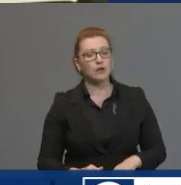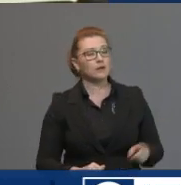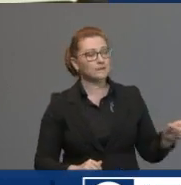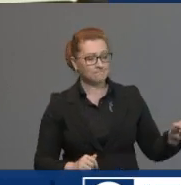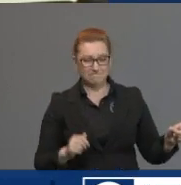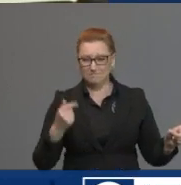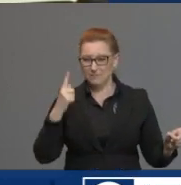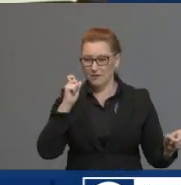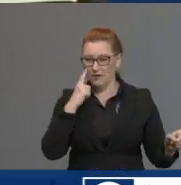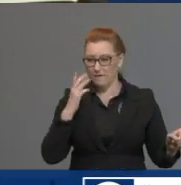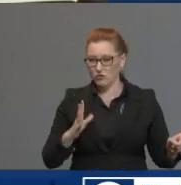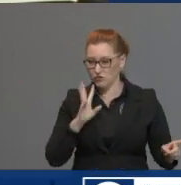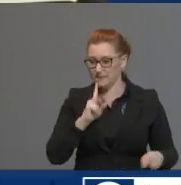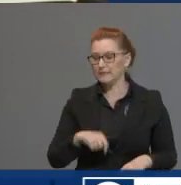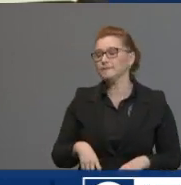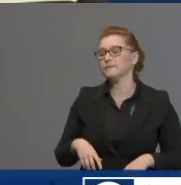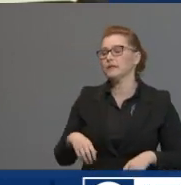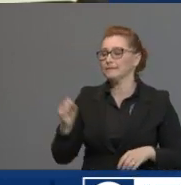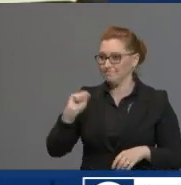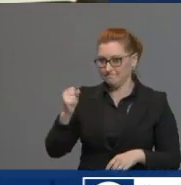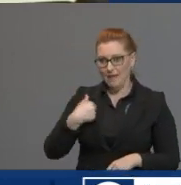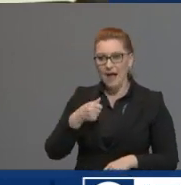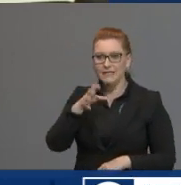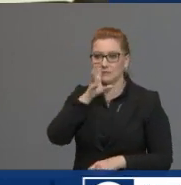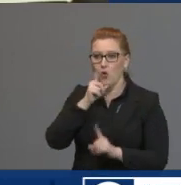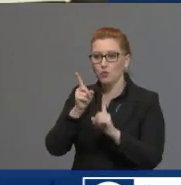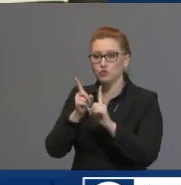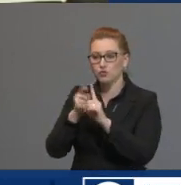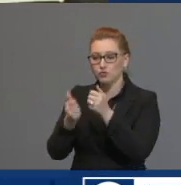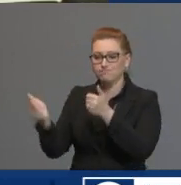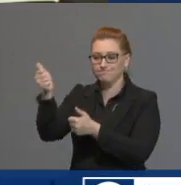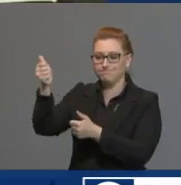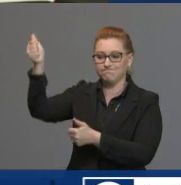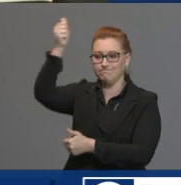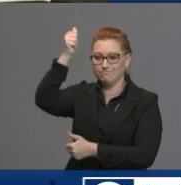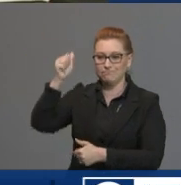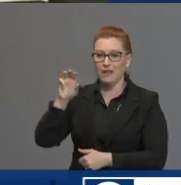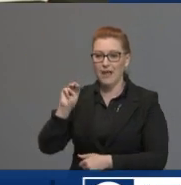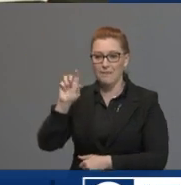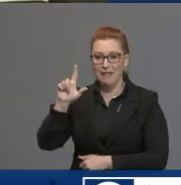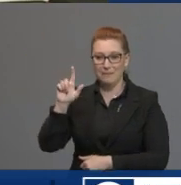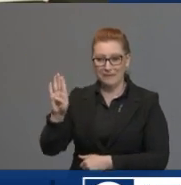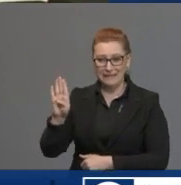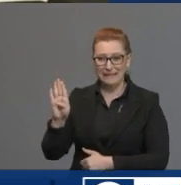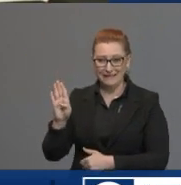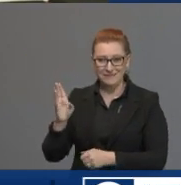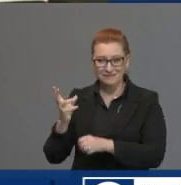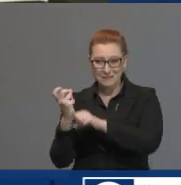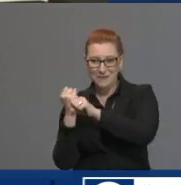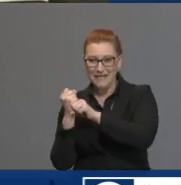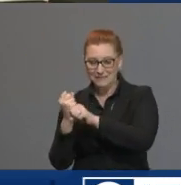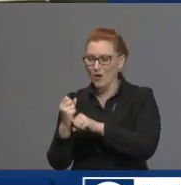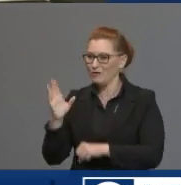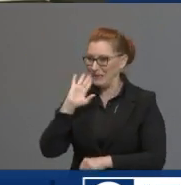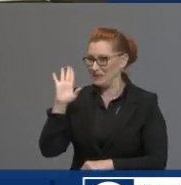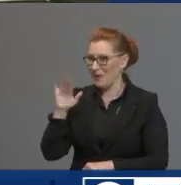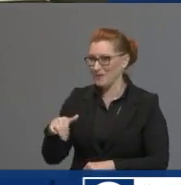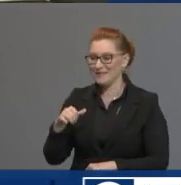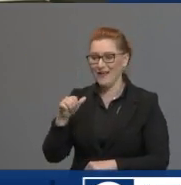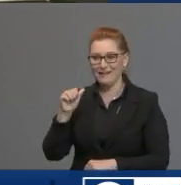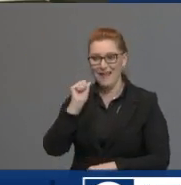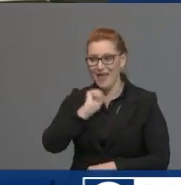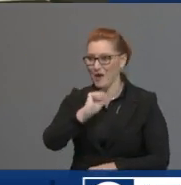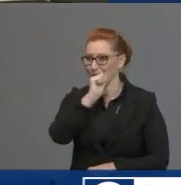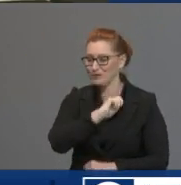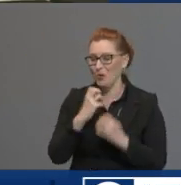have talked with the commissioner of Major League Baseball. He knows that baseball, of course, is welcome and loved in the state of